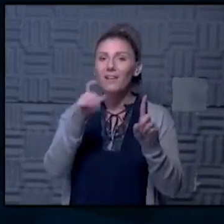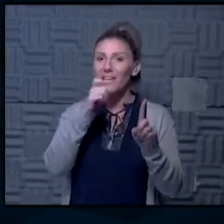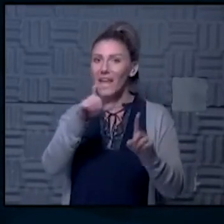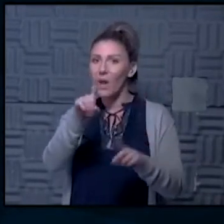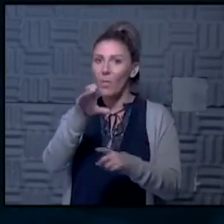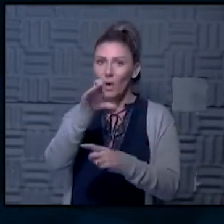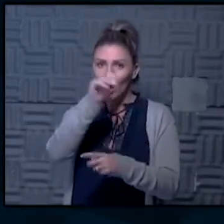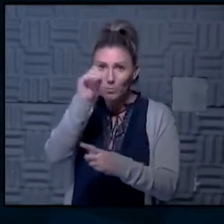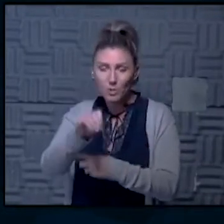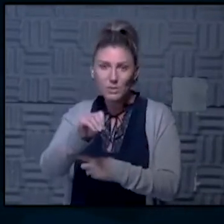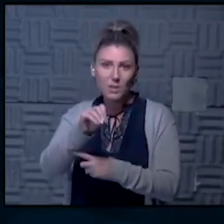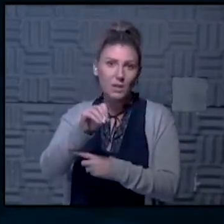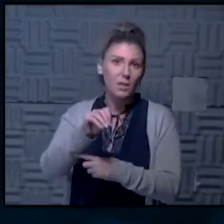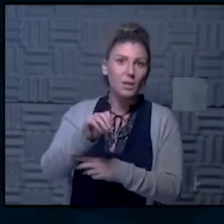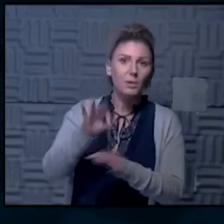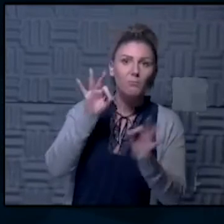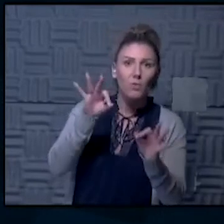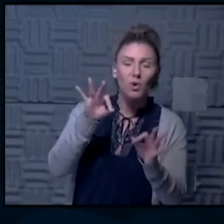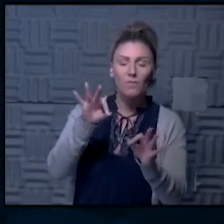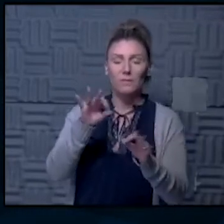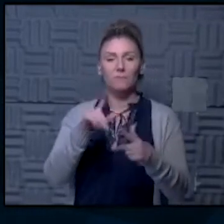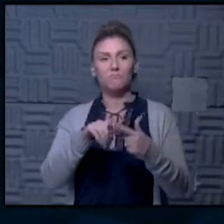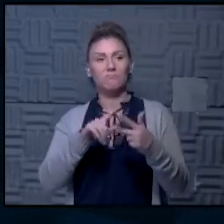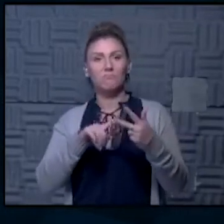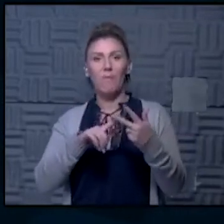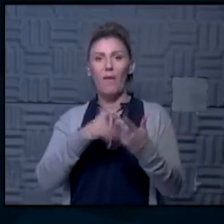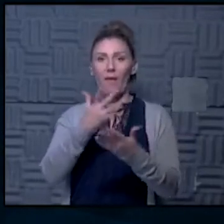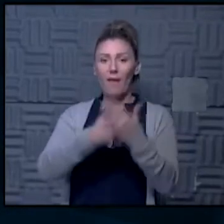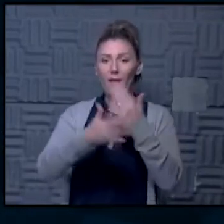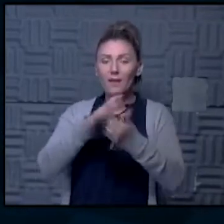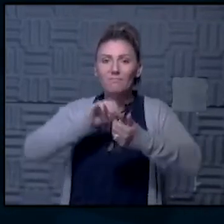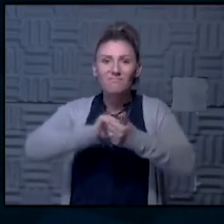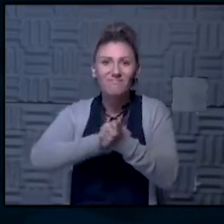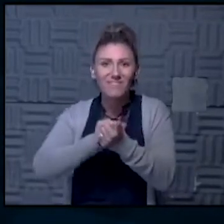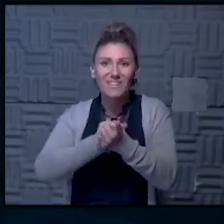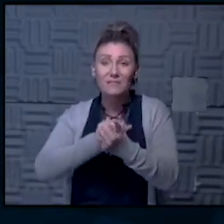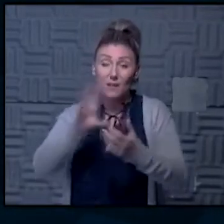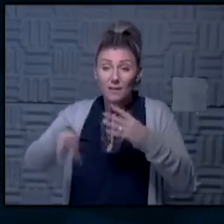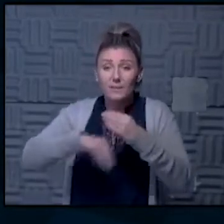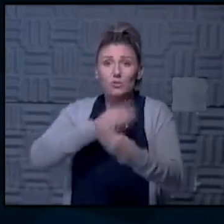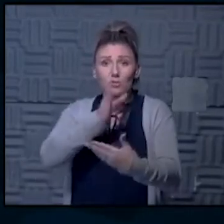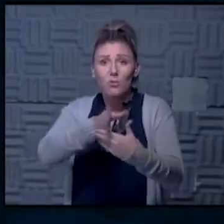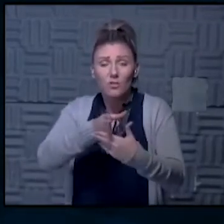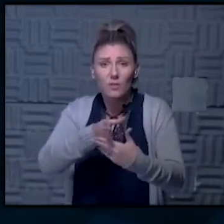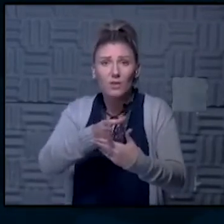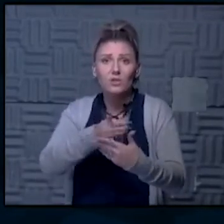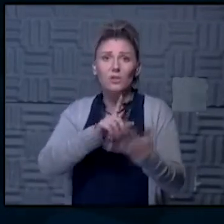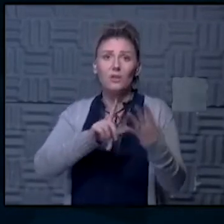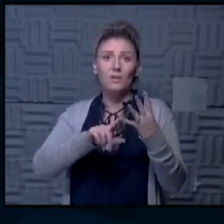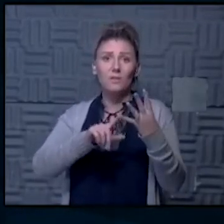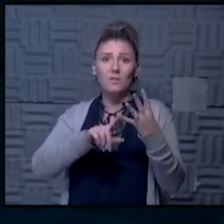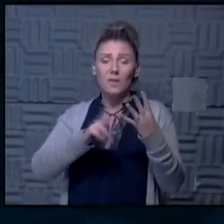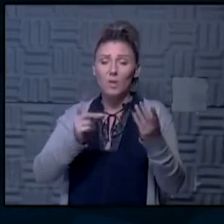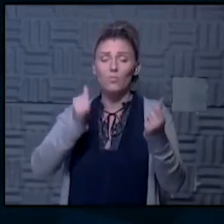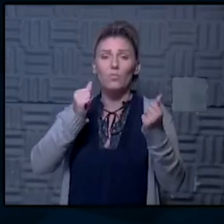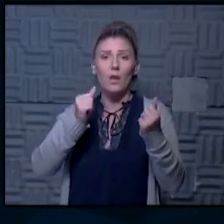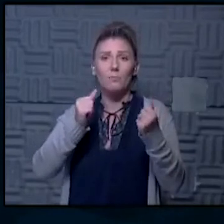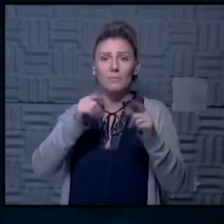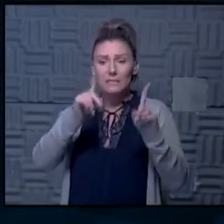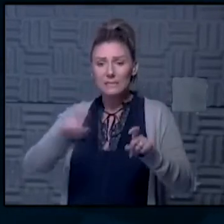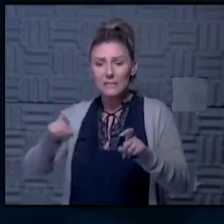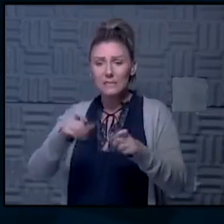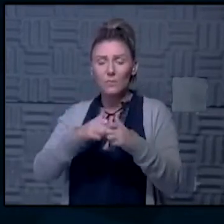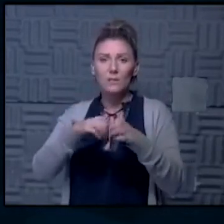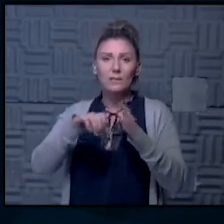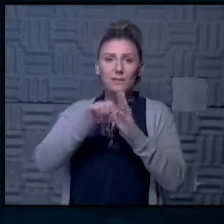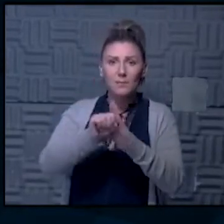100% perfect. Hand hygiene, right? Frequent hand washing, another intervention. And then rapid testing in symptomatic